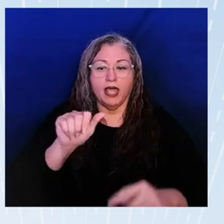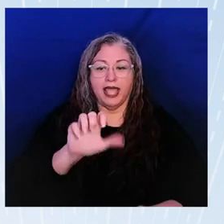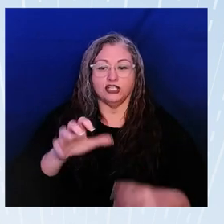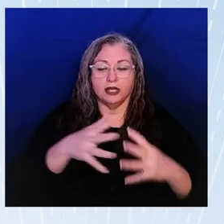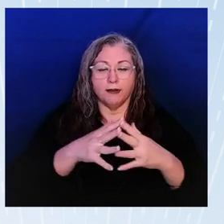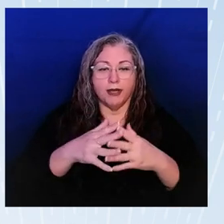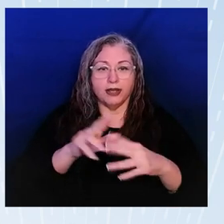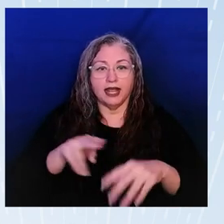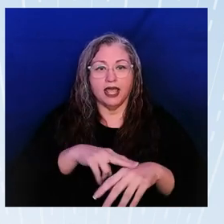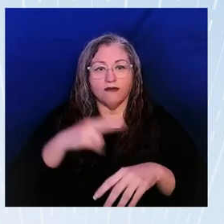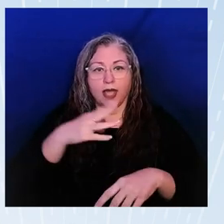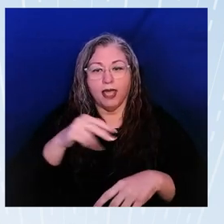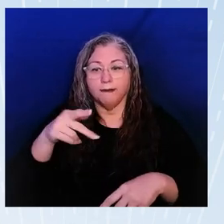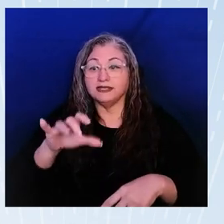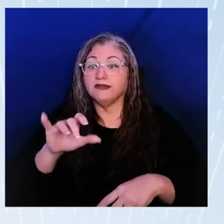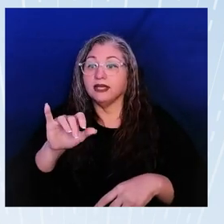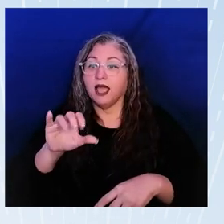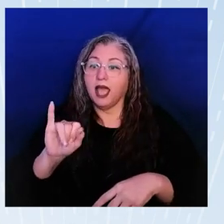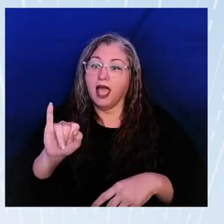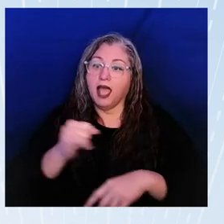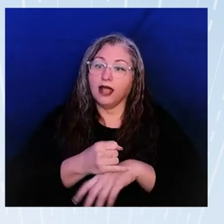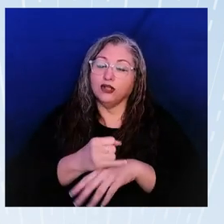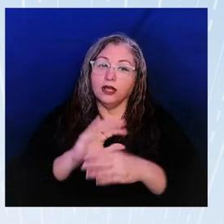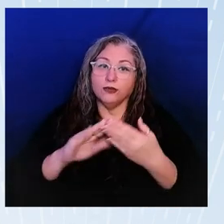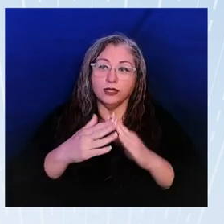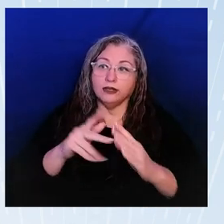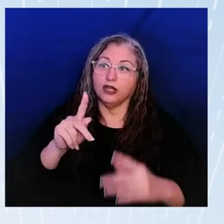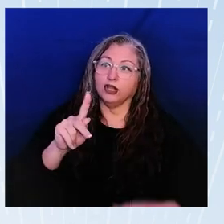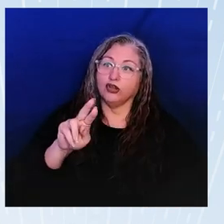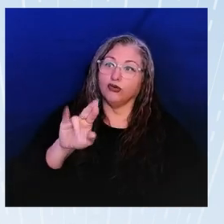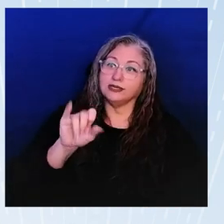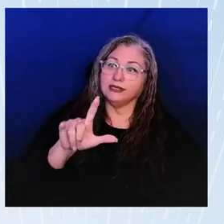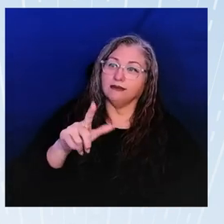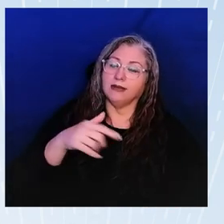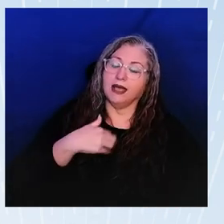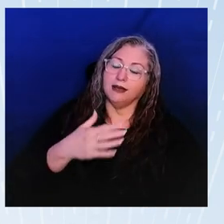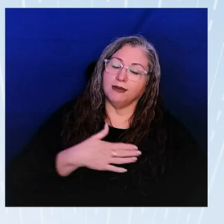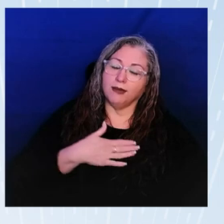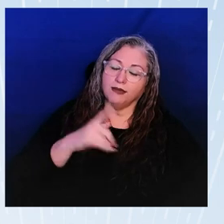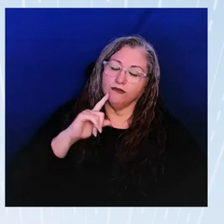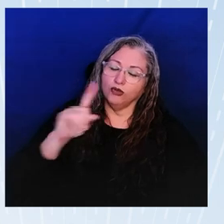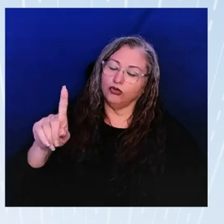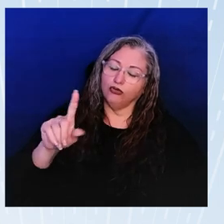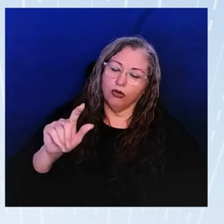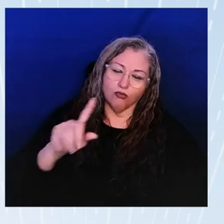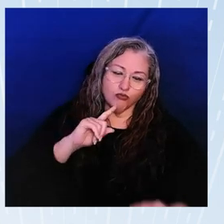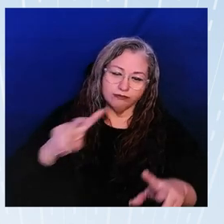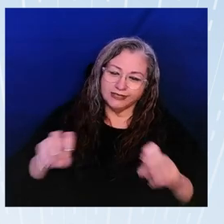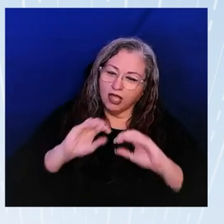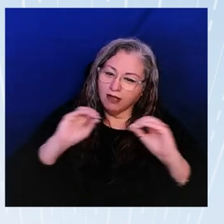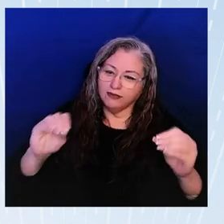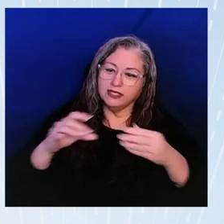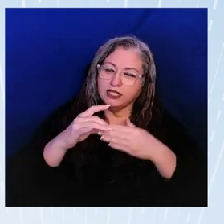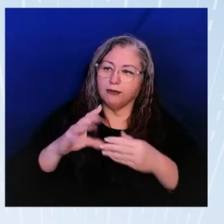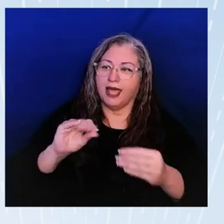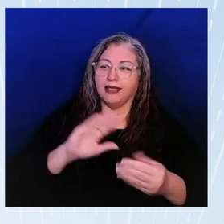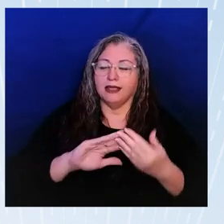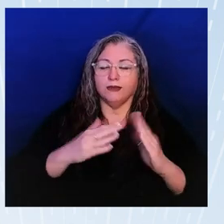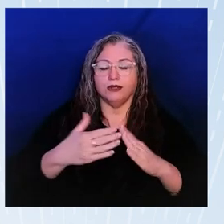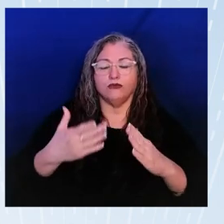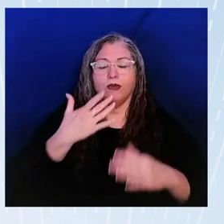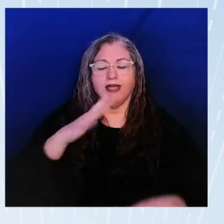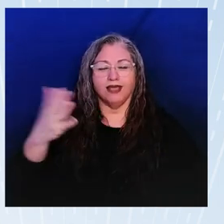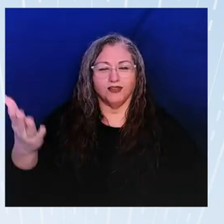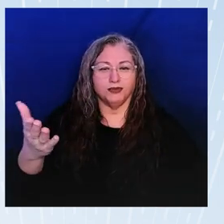Native Hawaiian, and Pacific Islander communities. Crystal, I am so grateful for your selfless leadership, and our communities are lucky to have you. Crystal?